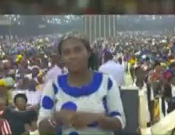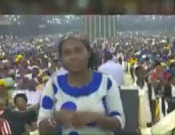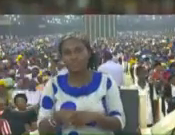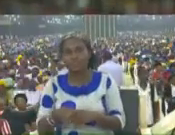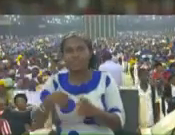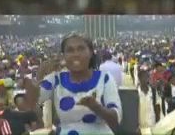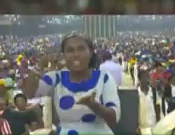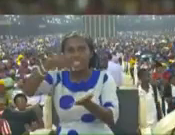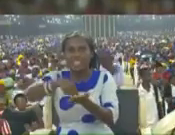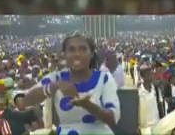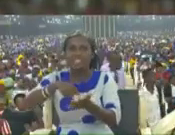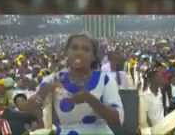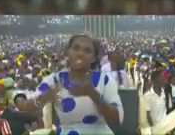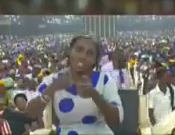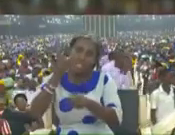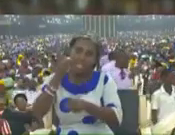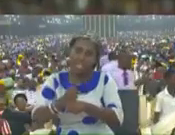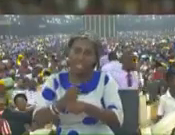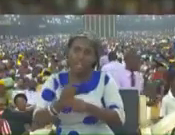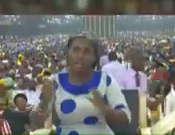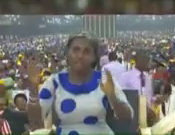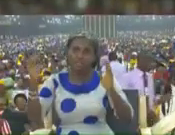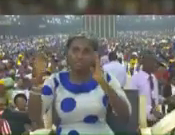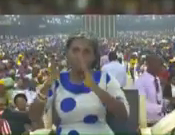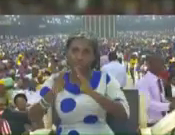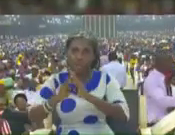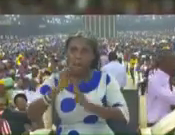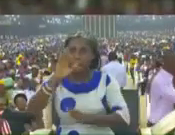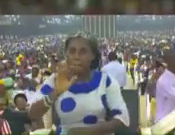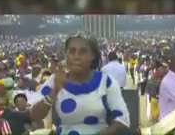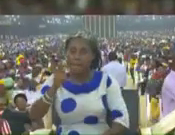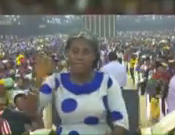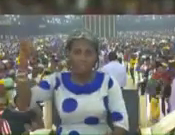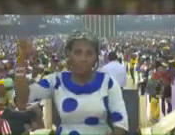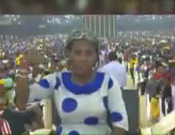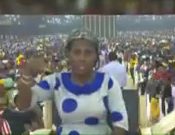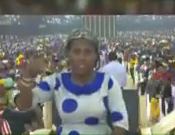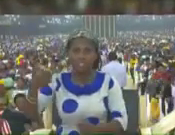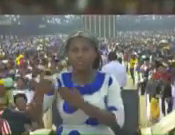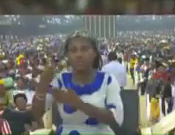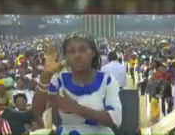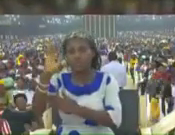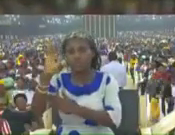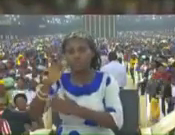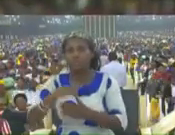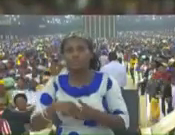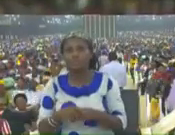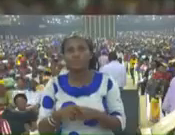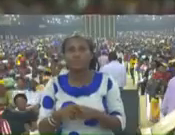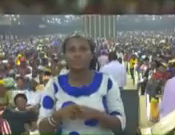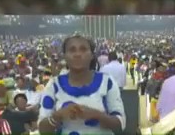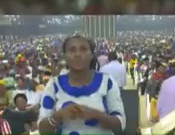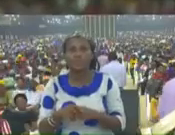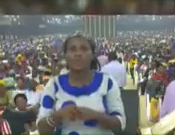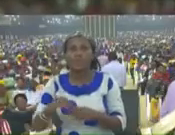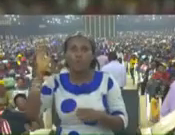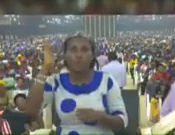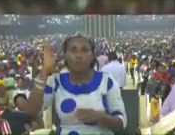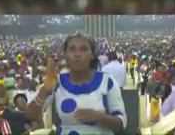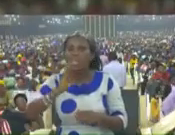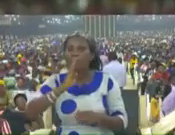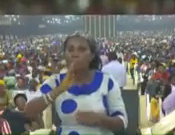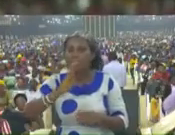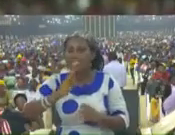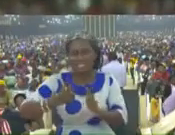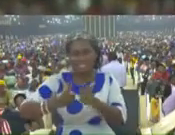This year's Congress, by the special grace of the Most High God, will be the greatest we have ever